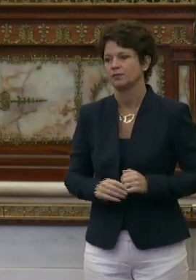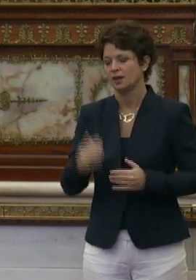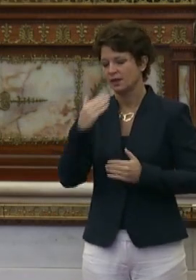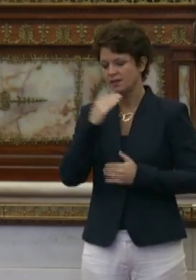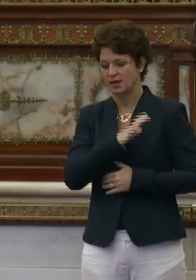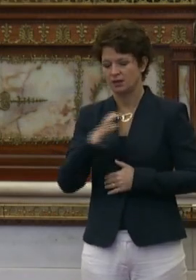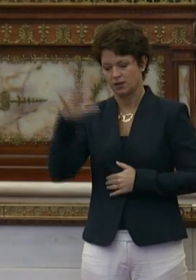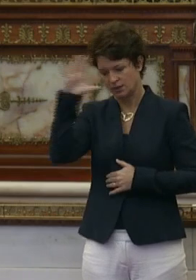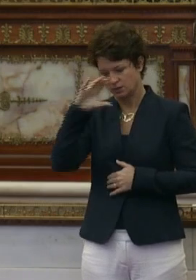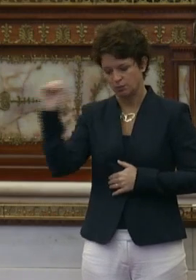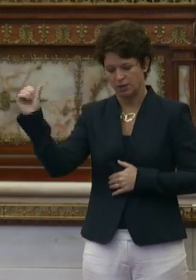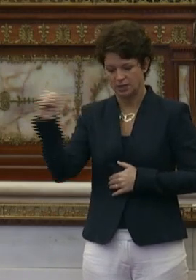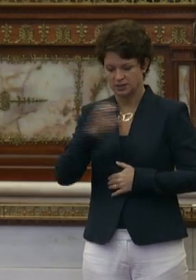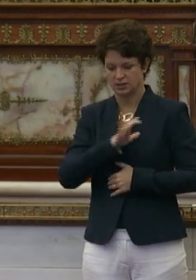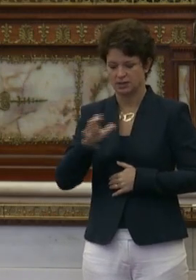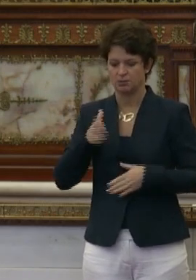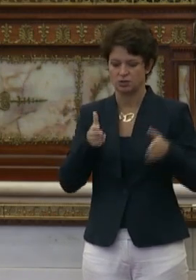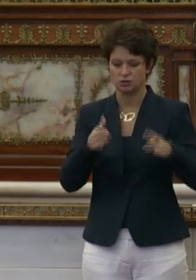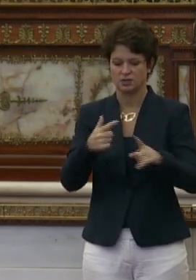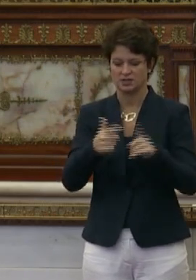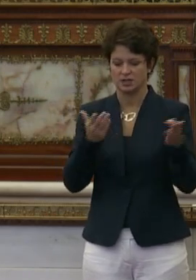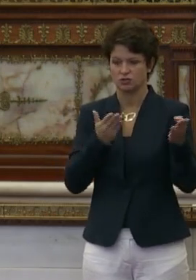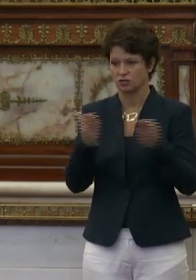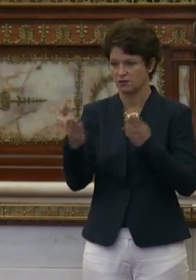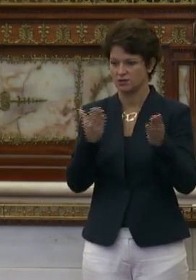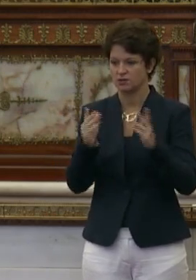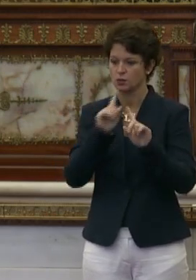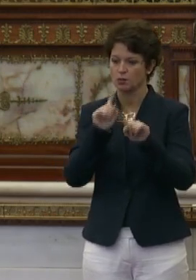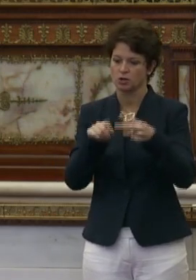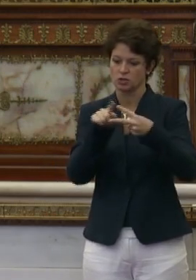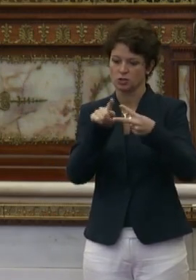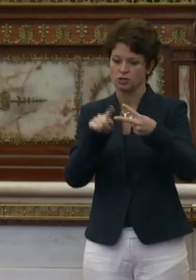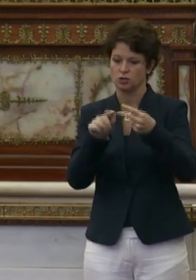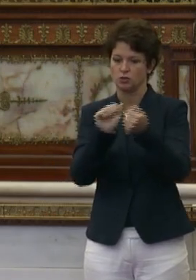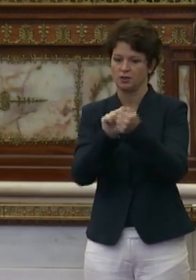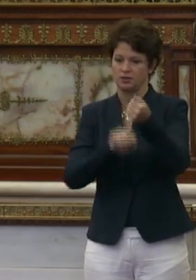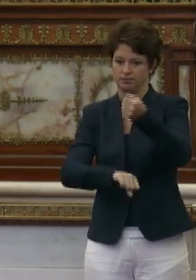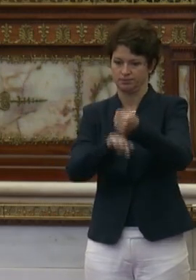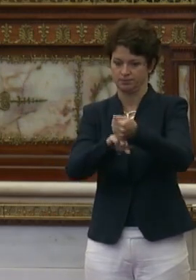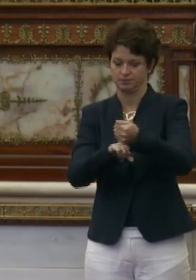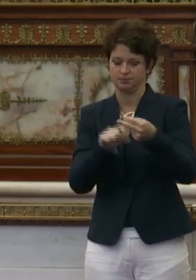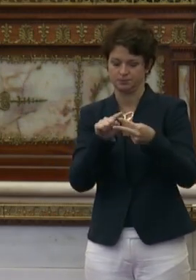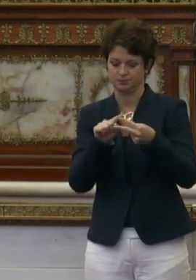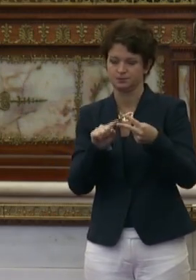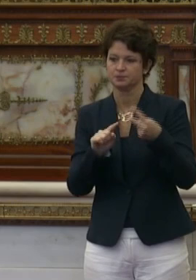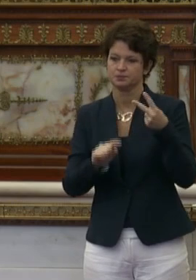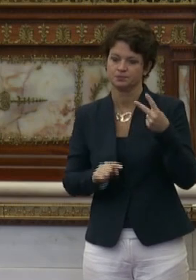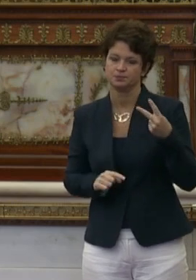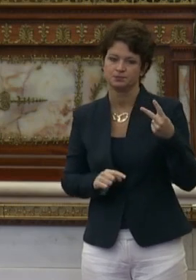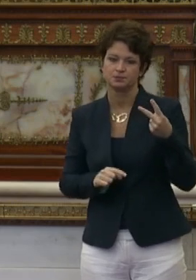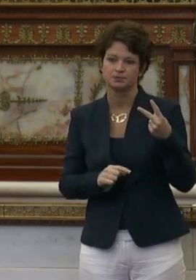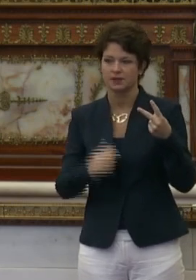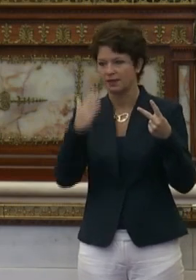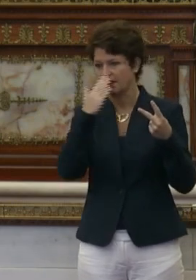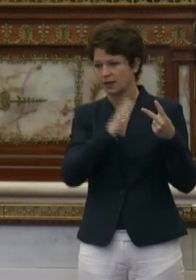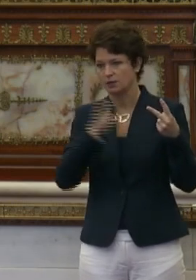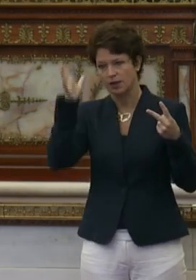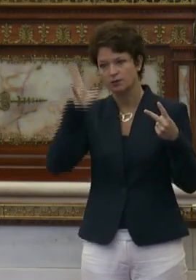Thank you, Council President. The Committee on Streets and Services reports out two bills with a favorable recommendation. Thank you,